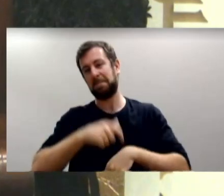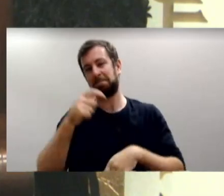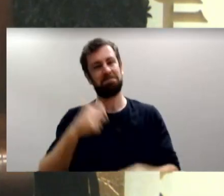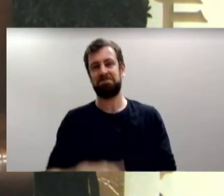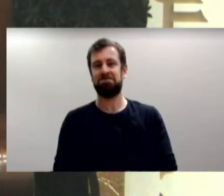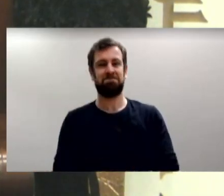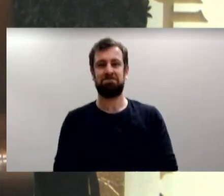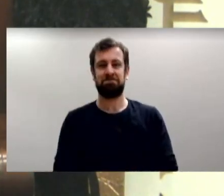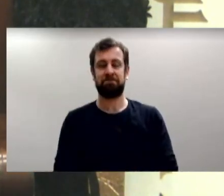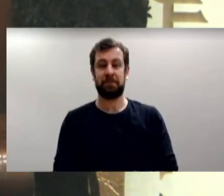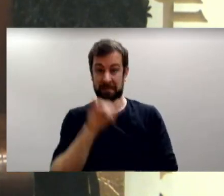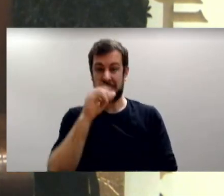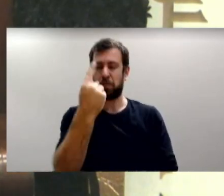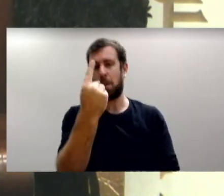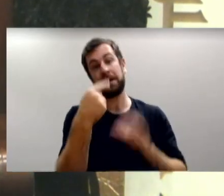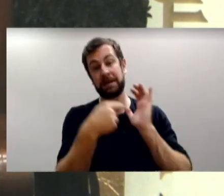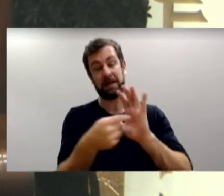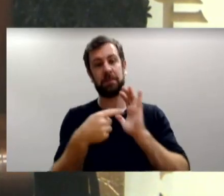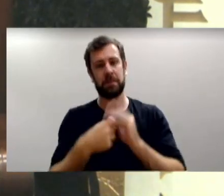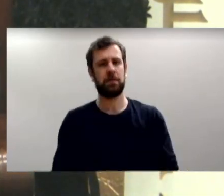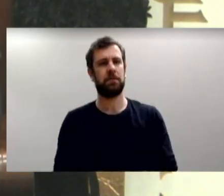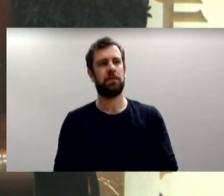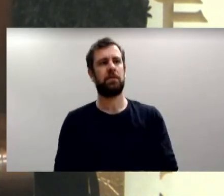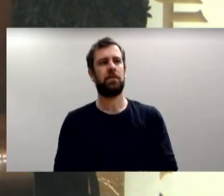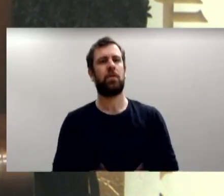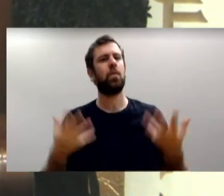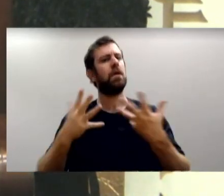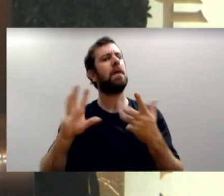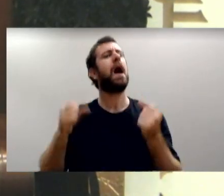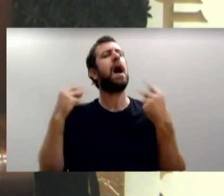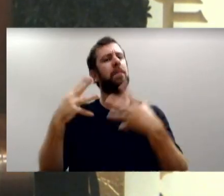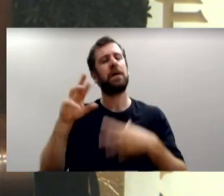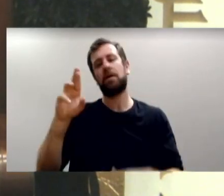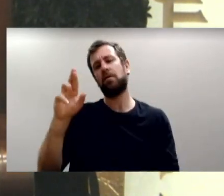This is one example. What about the number of rakat?